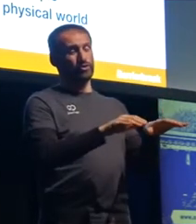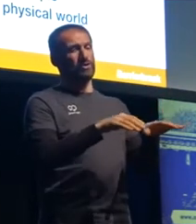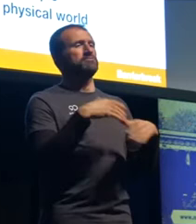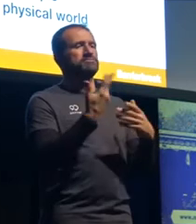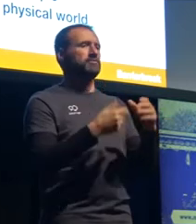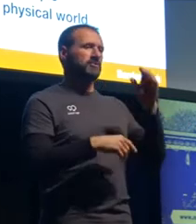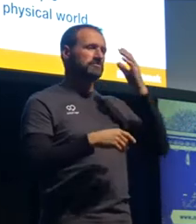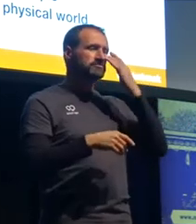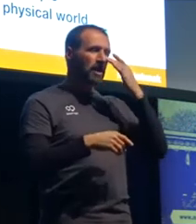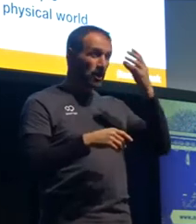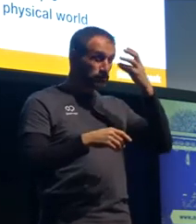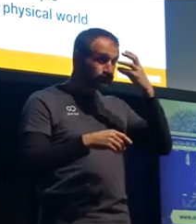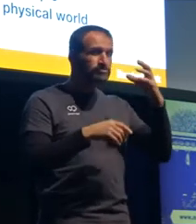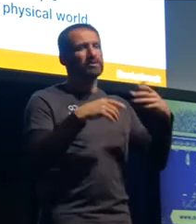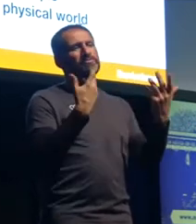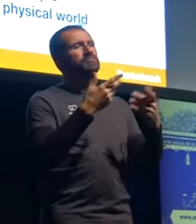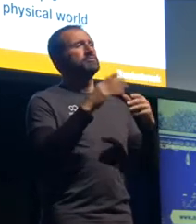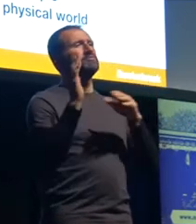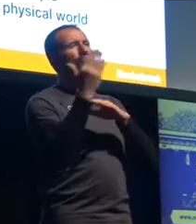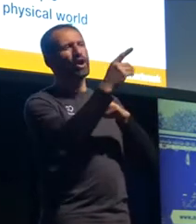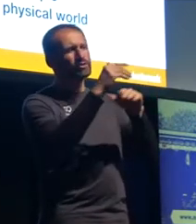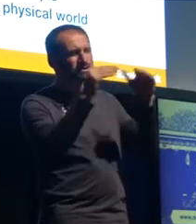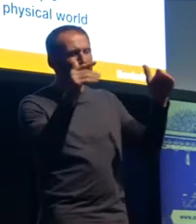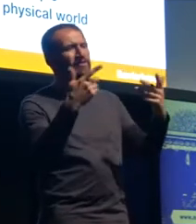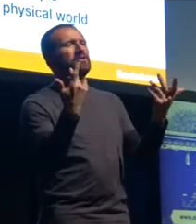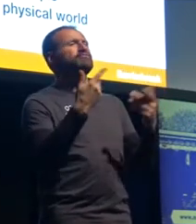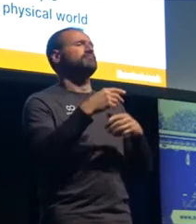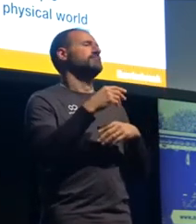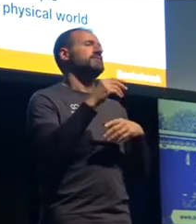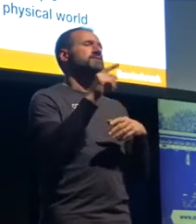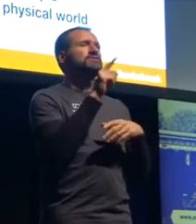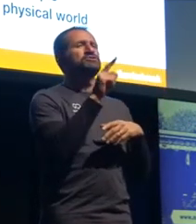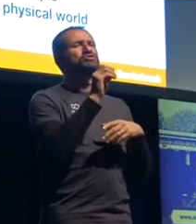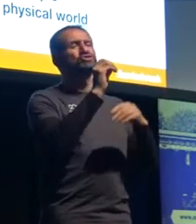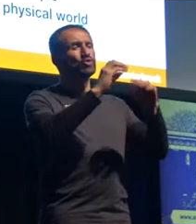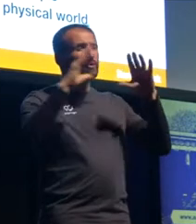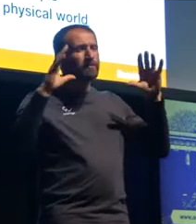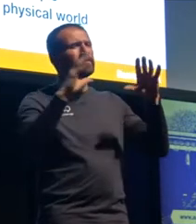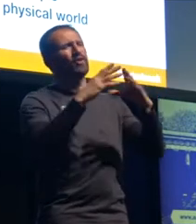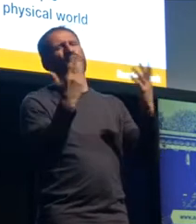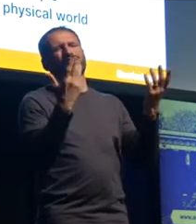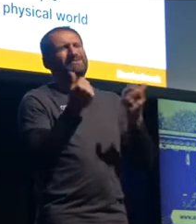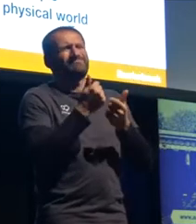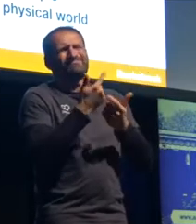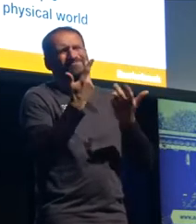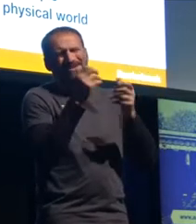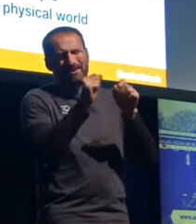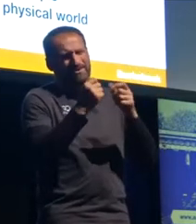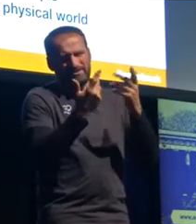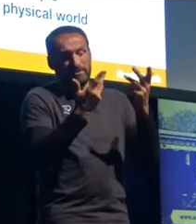the browser level. You have multiple tools to zoom and to magnify things. But for the physical world, it's a